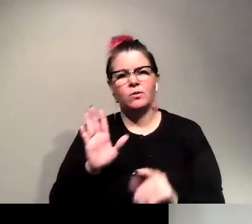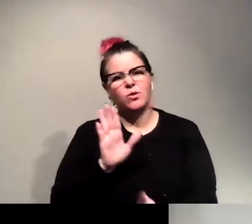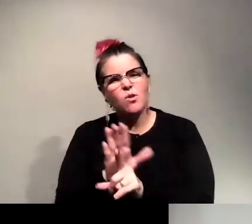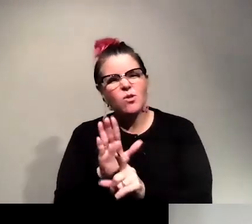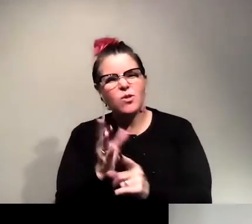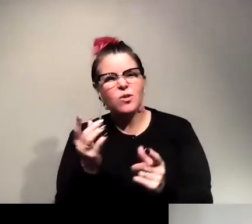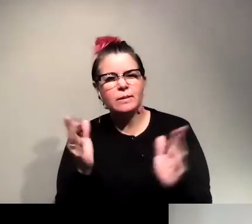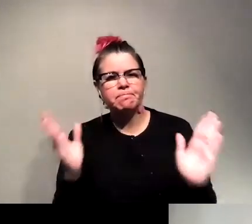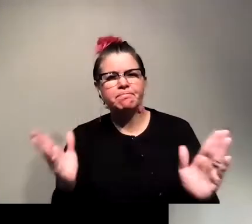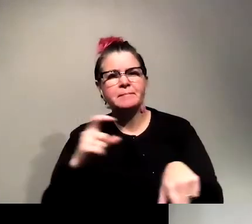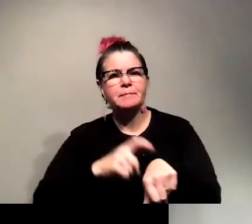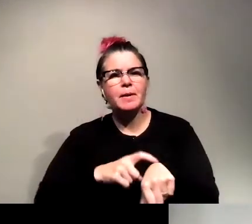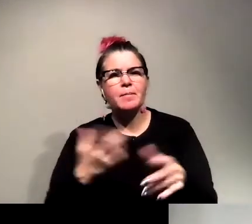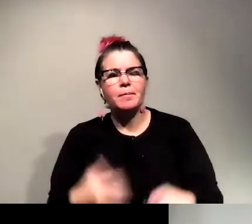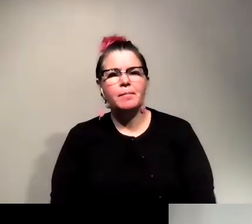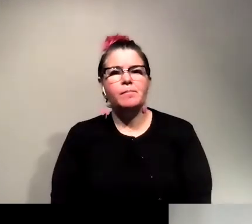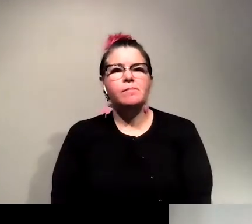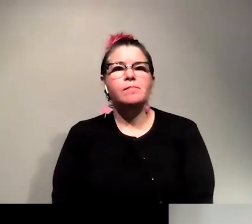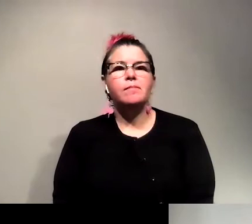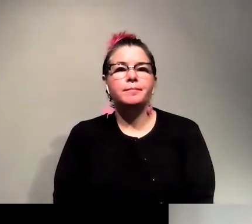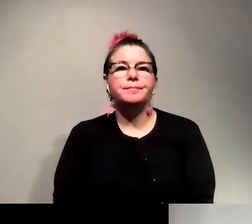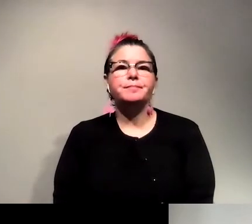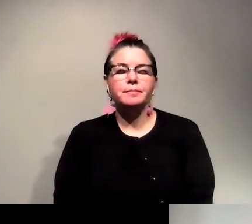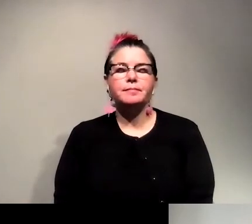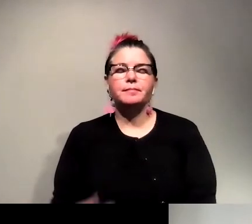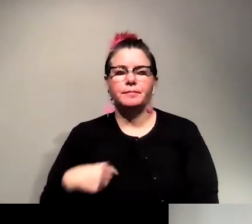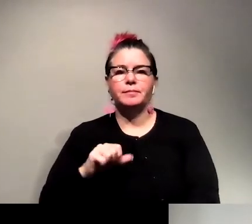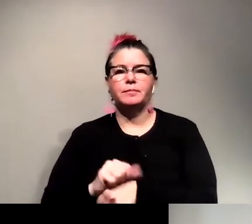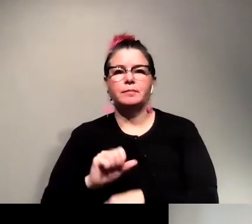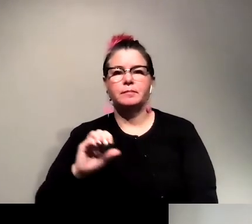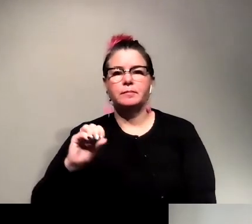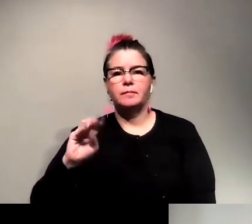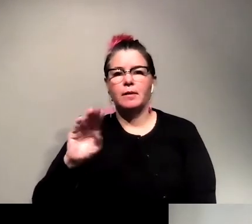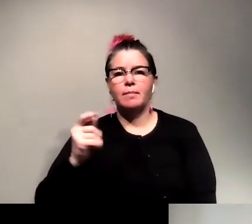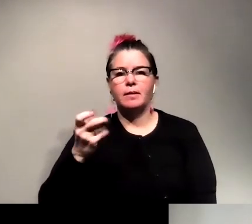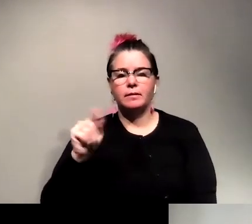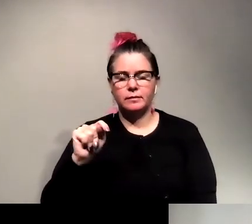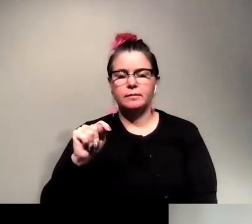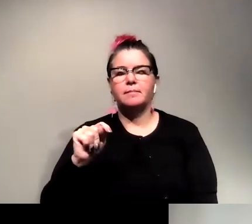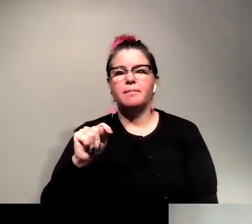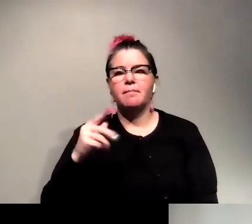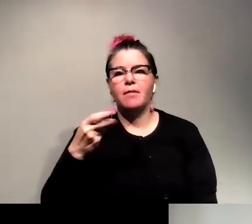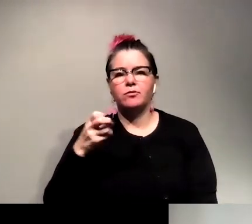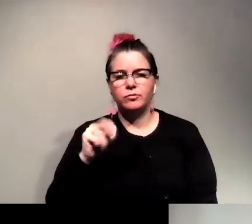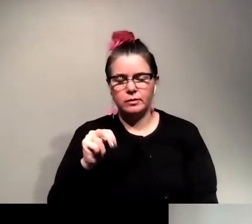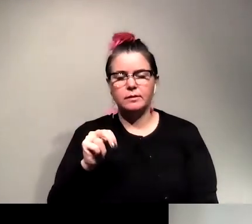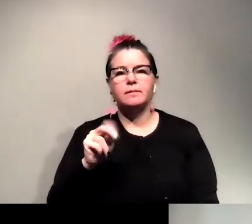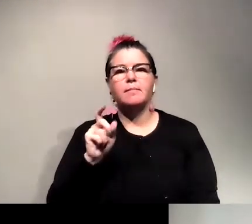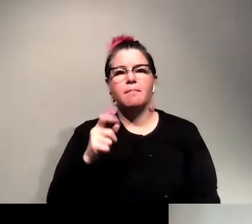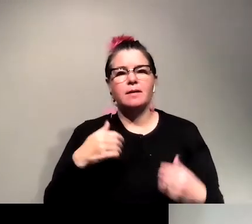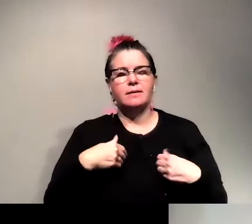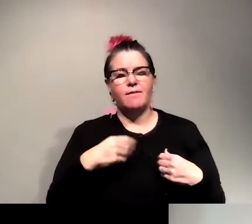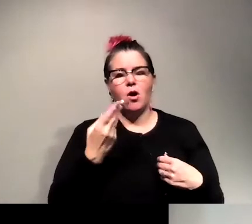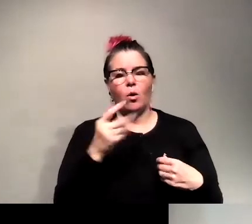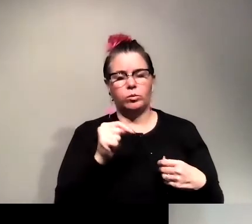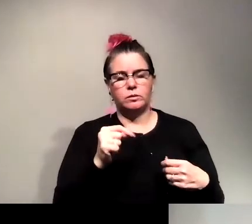dealing with your type of plant science? Yeah, so I work with what's called an obligate pathogen. That means the pathogen has to have its host to live,